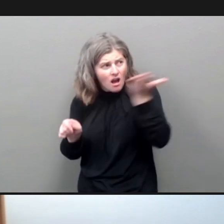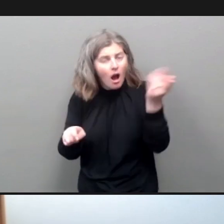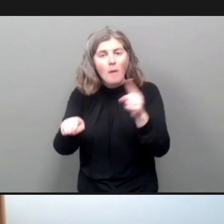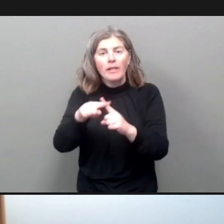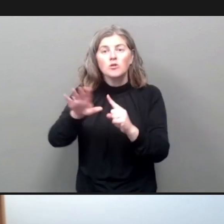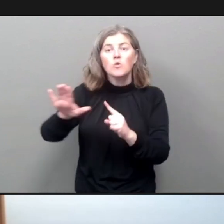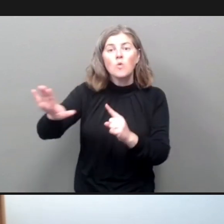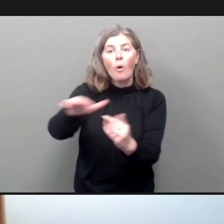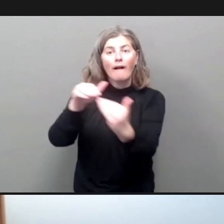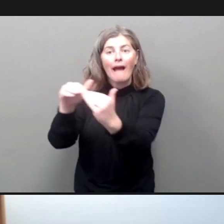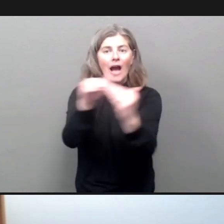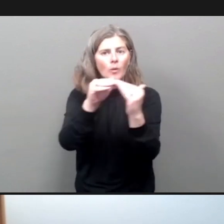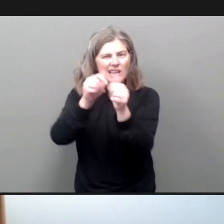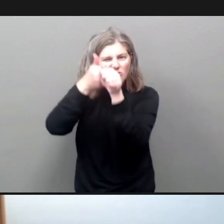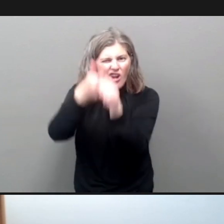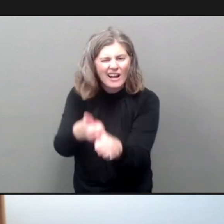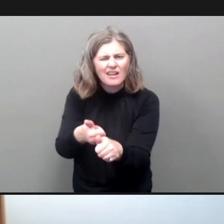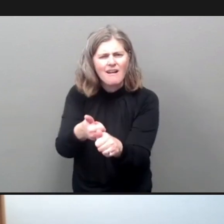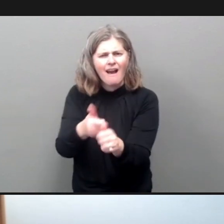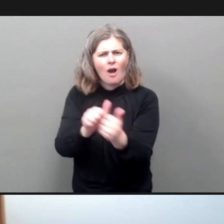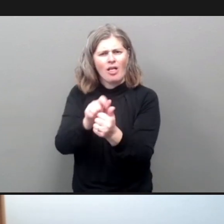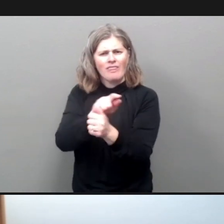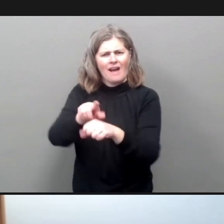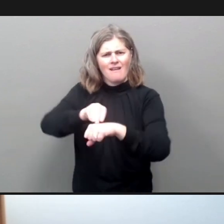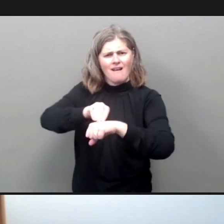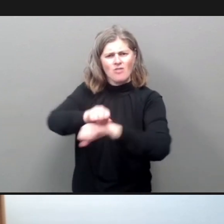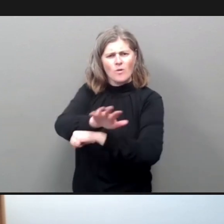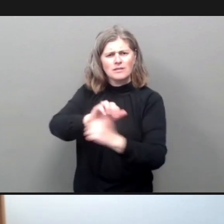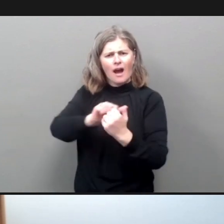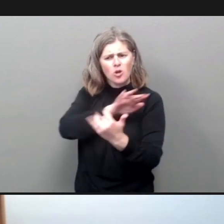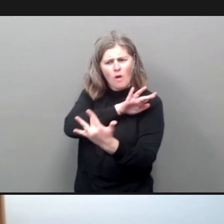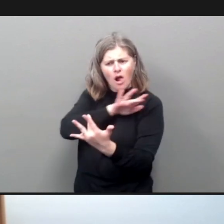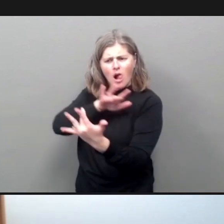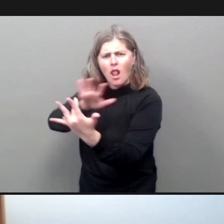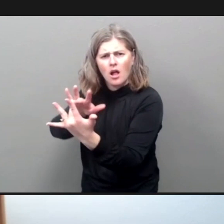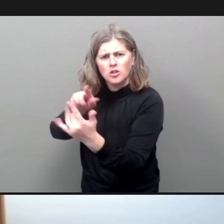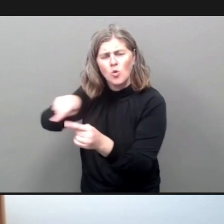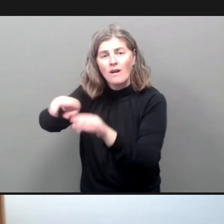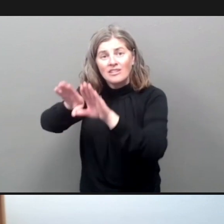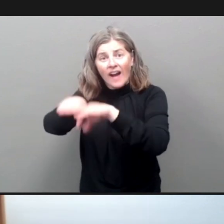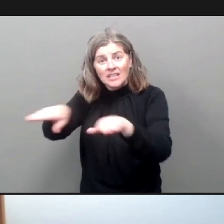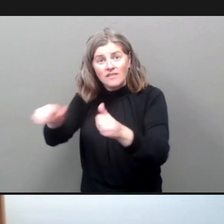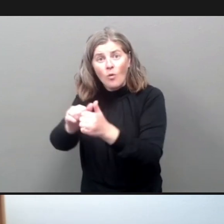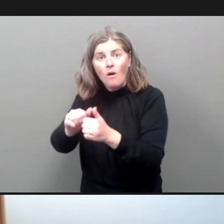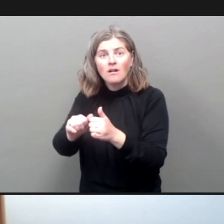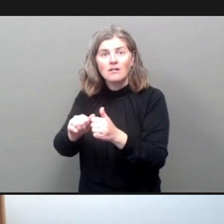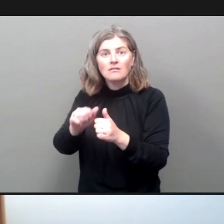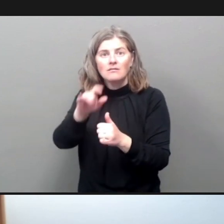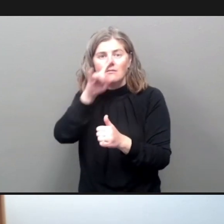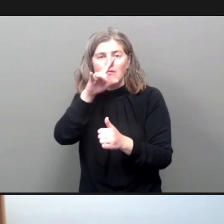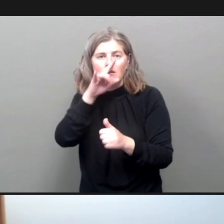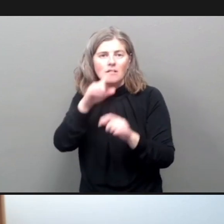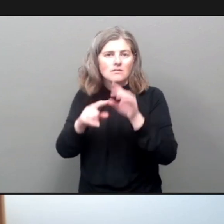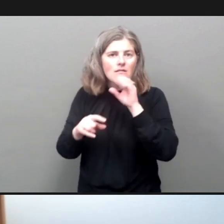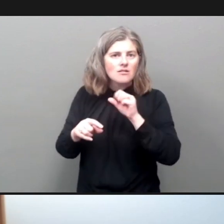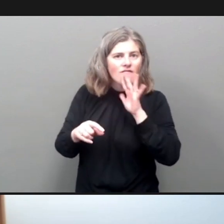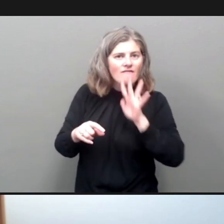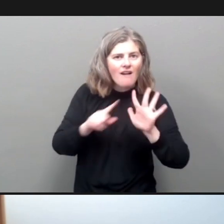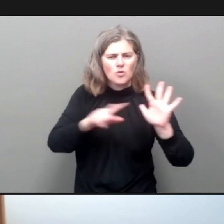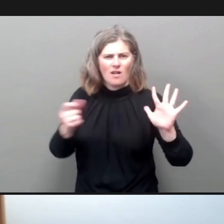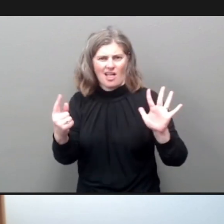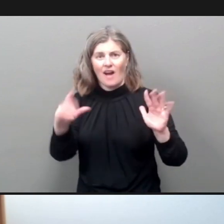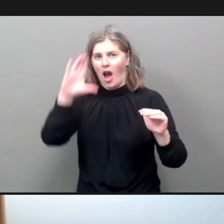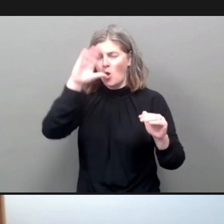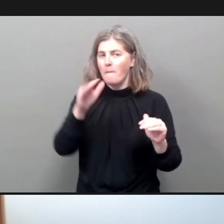data tracking, how does that influence the outreach on vaccines for kids 5 through 11? Because I know you said that parents